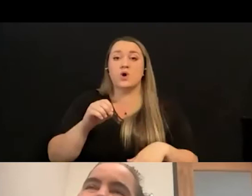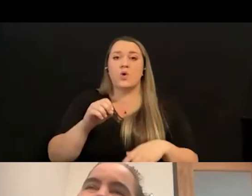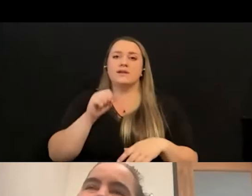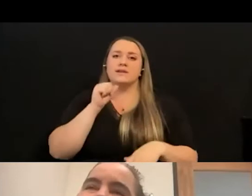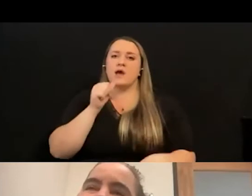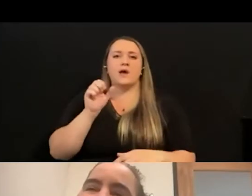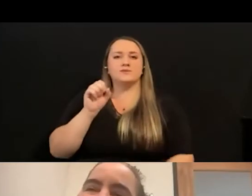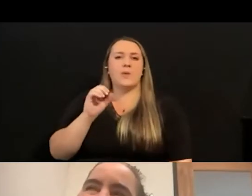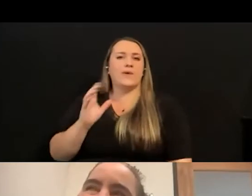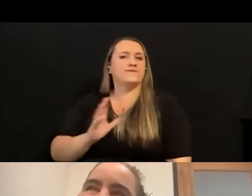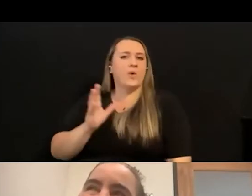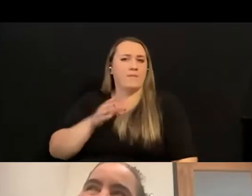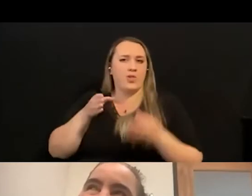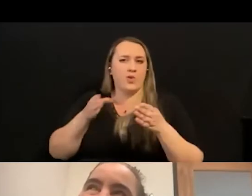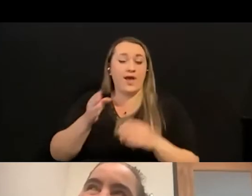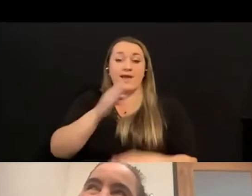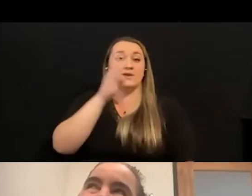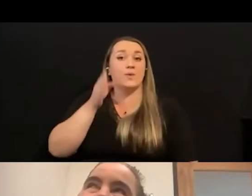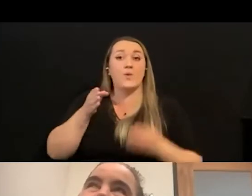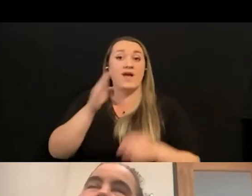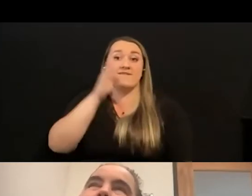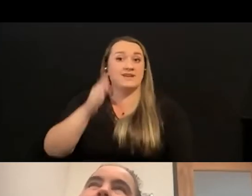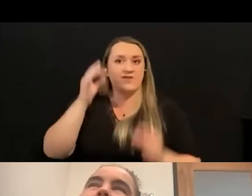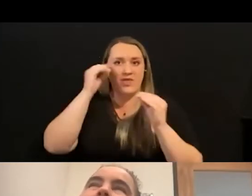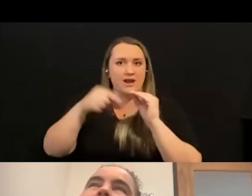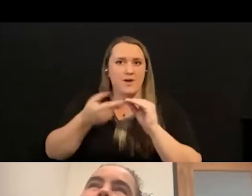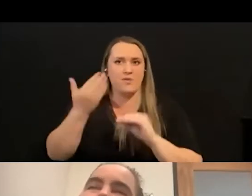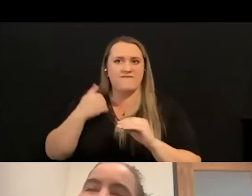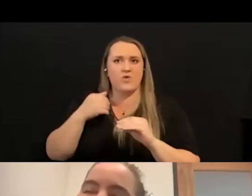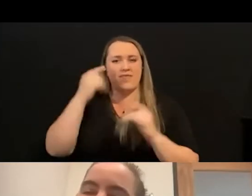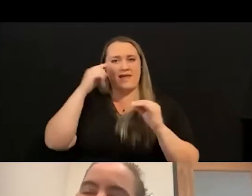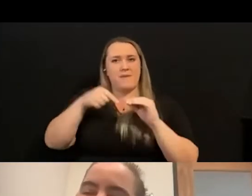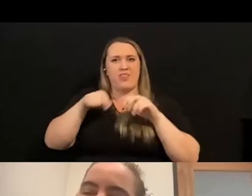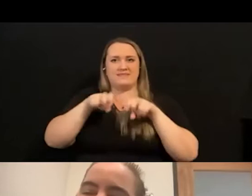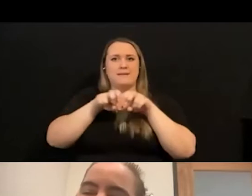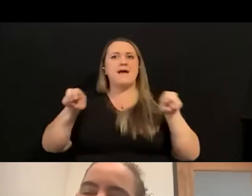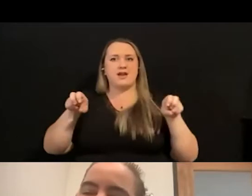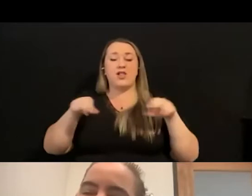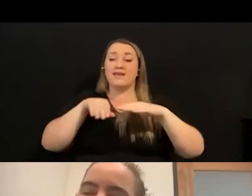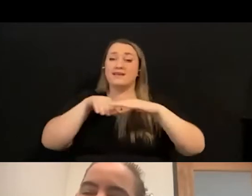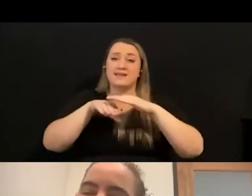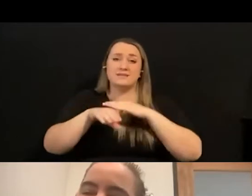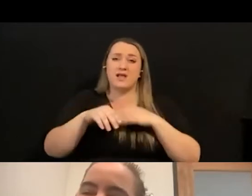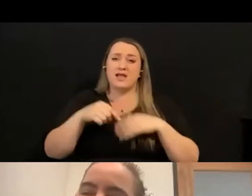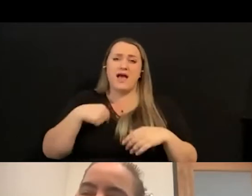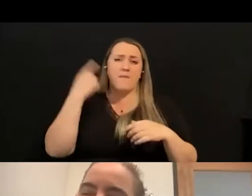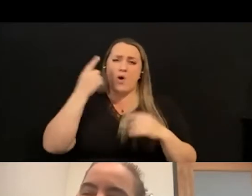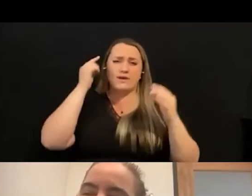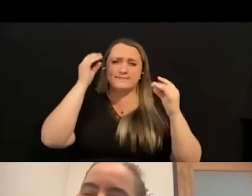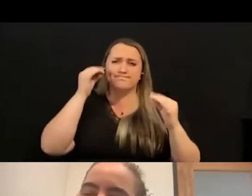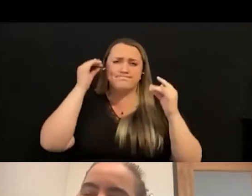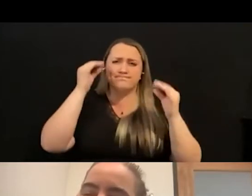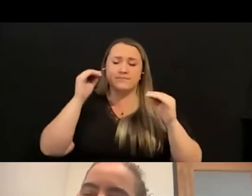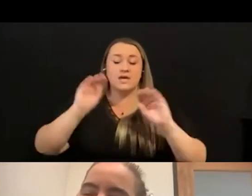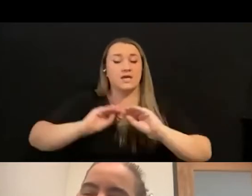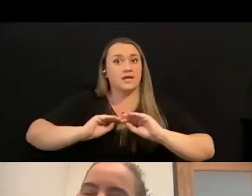in a way that I've never thought about before considering this panel, accessibility is always on my mind. And clearly it